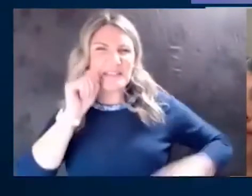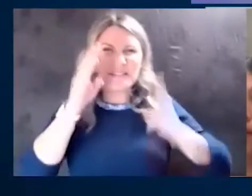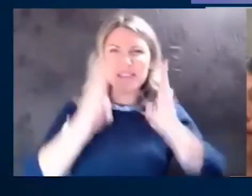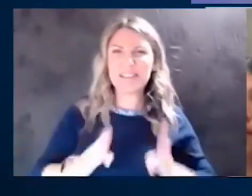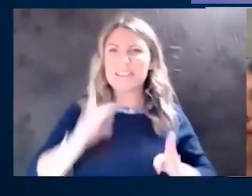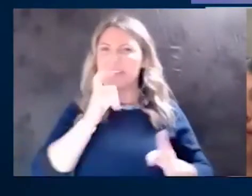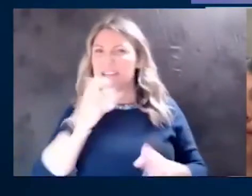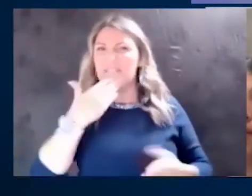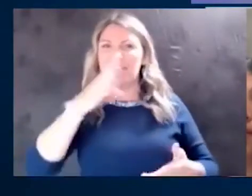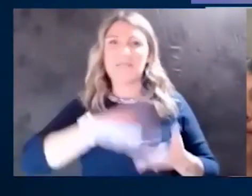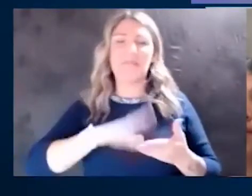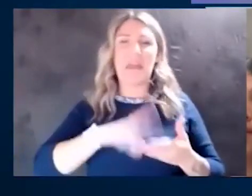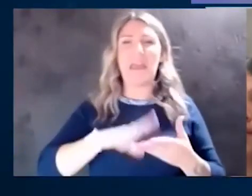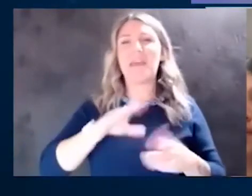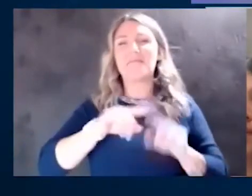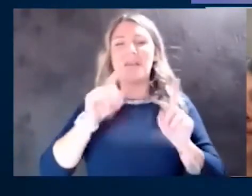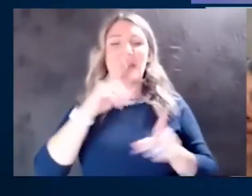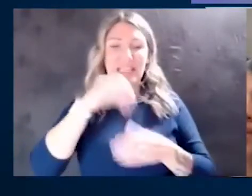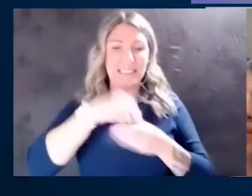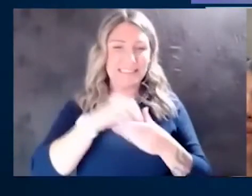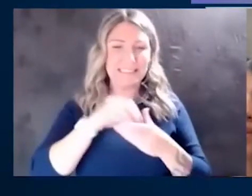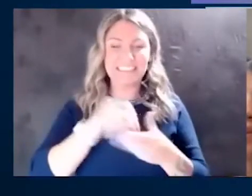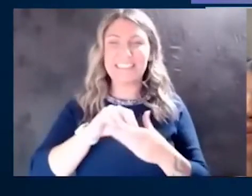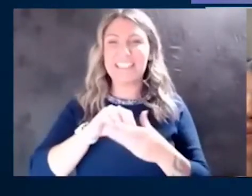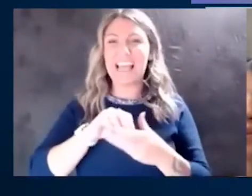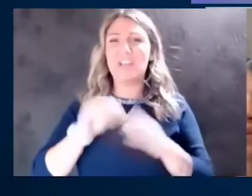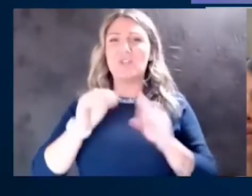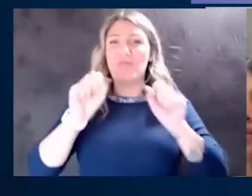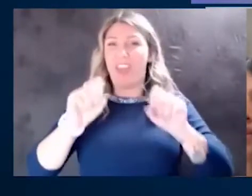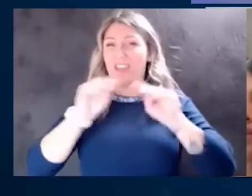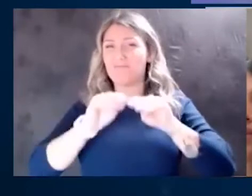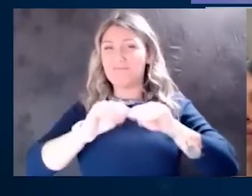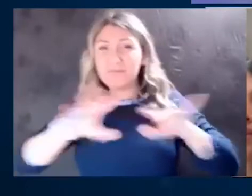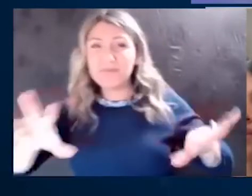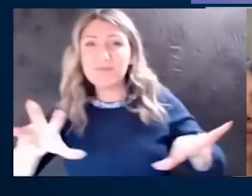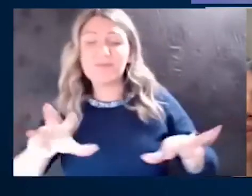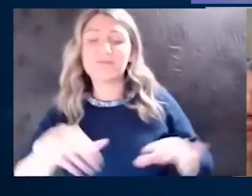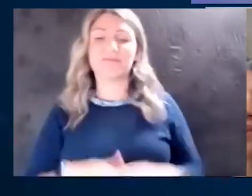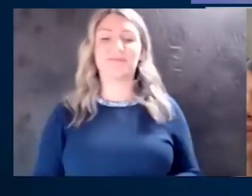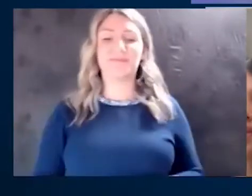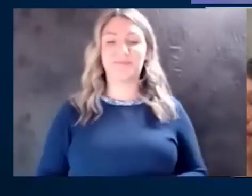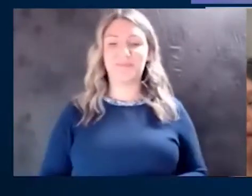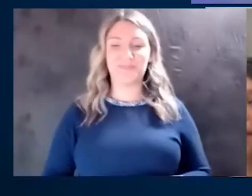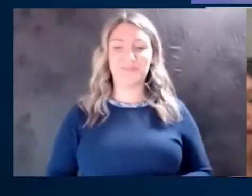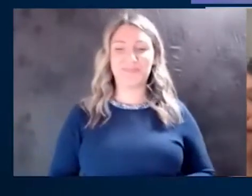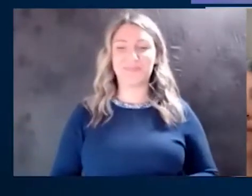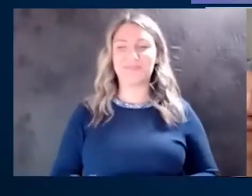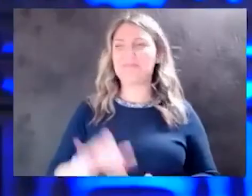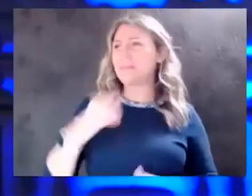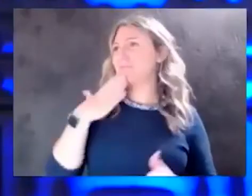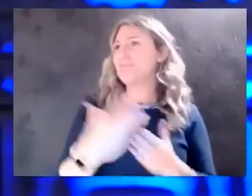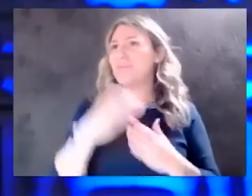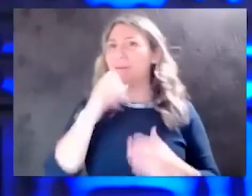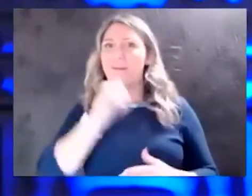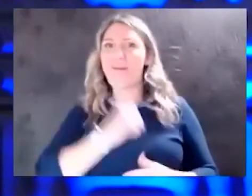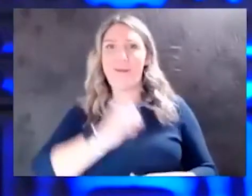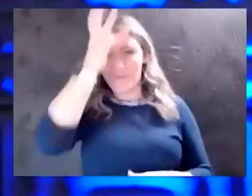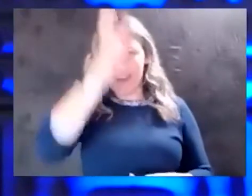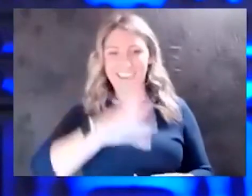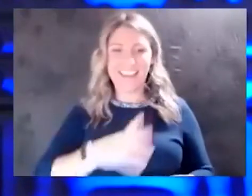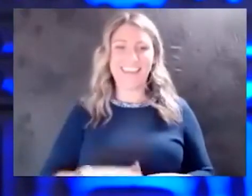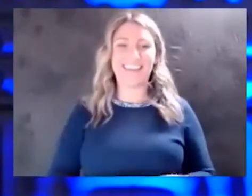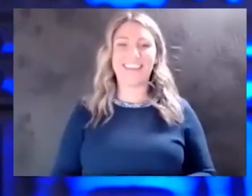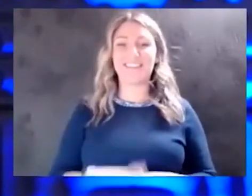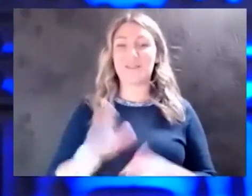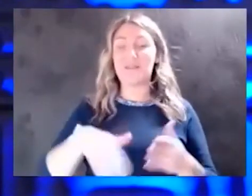shed and spread, but if you're outside, you can shed, but you don't spread. That's pretty good for an old man. All right. Okay. Yeah, so the next three questions have